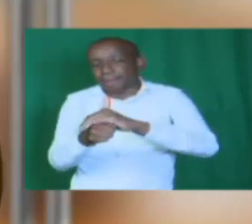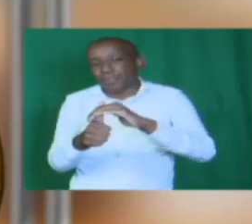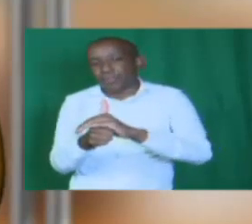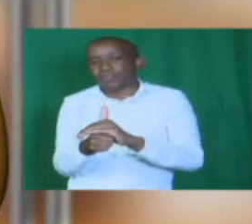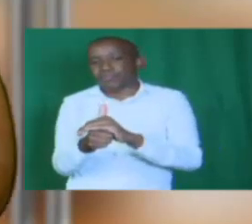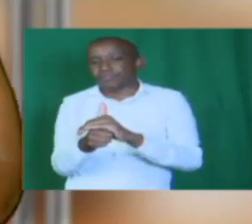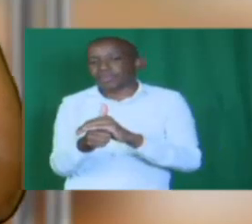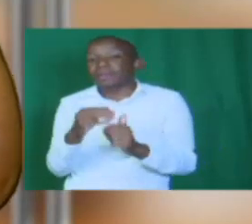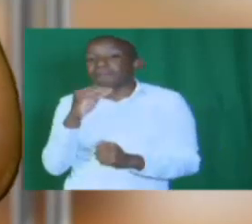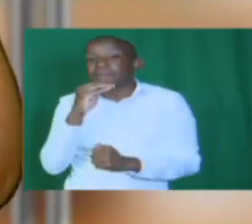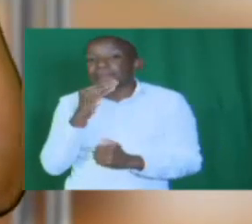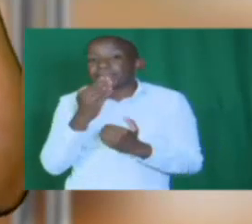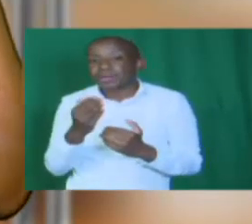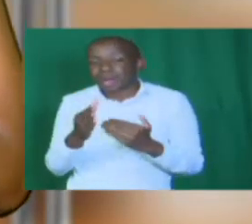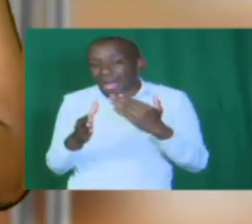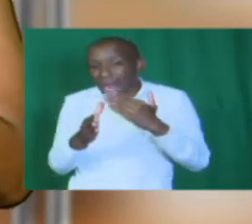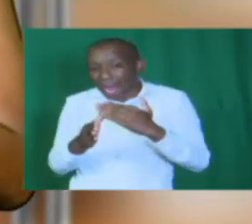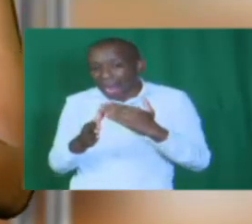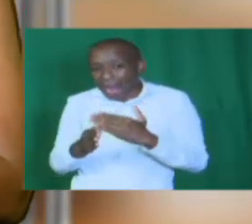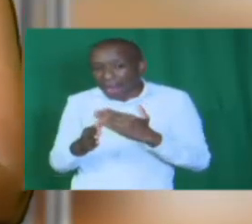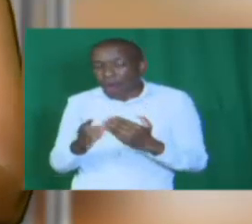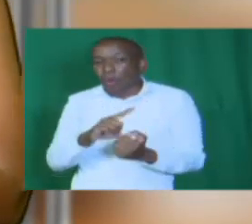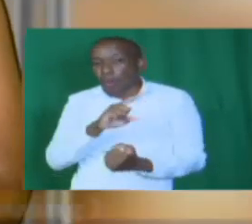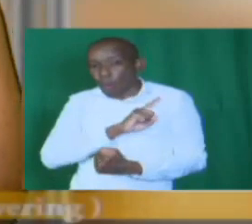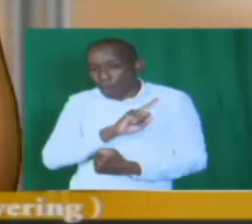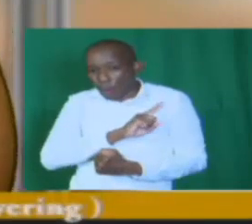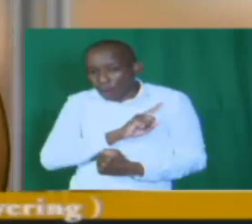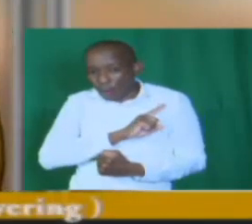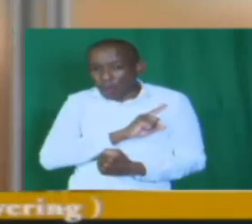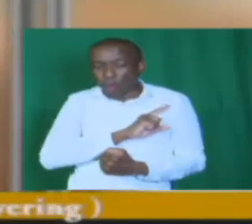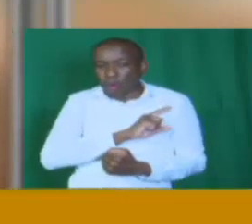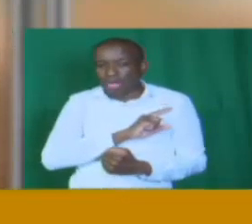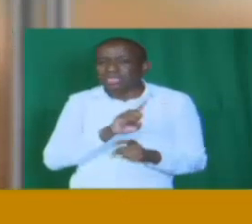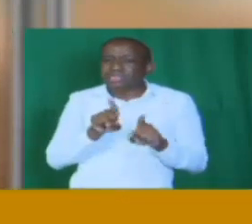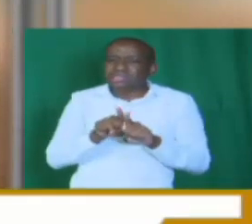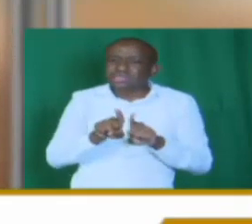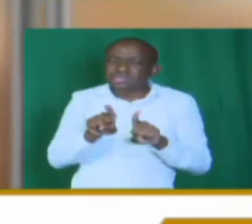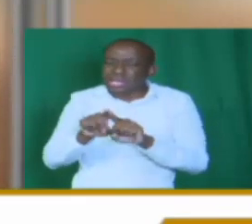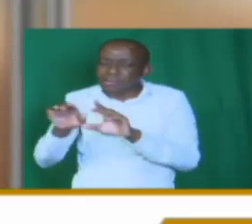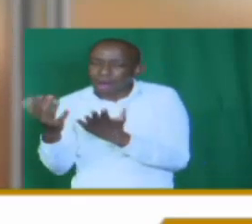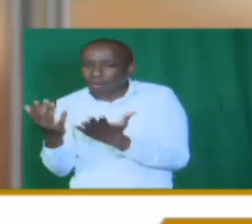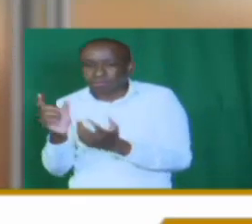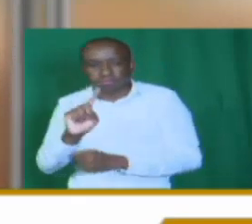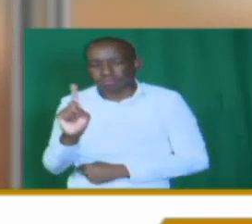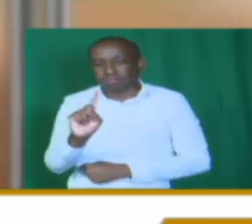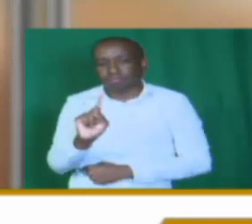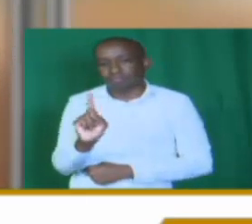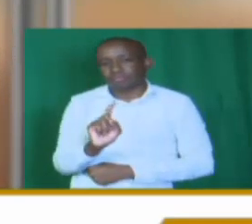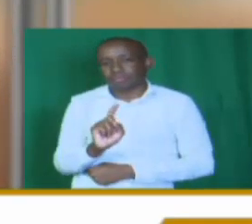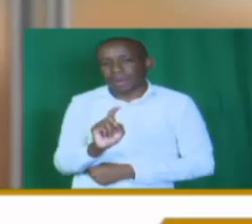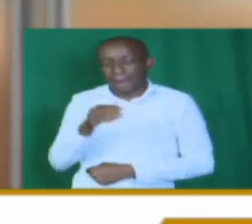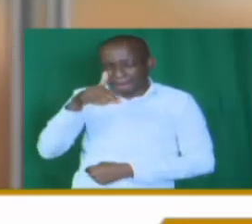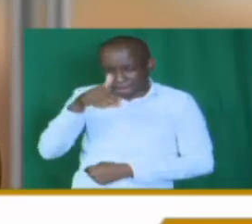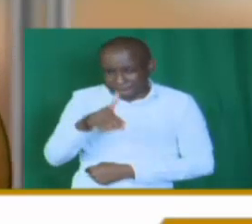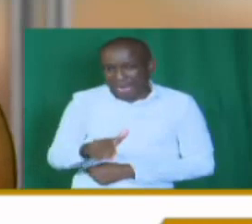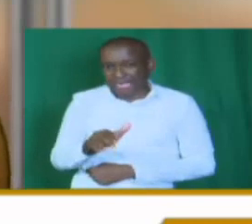expected to respond to a why question as if it is a how question. So you